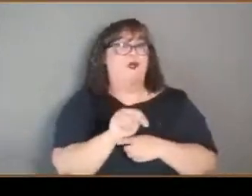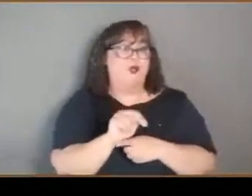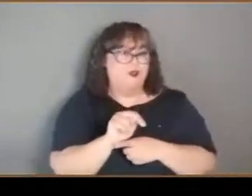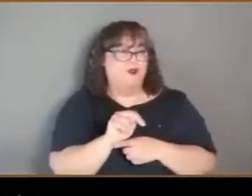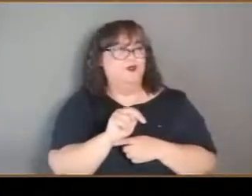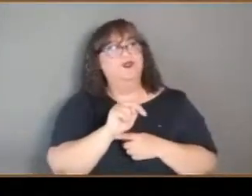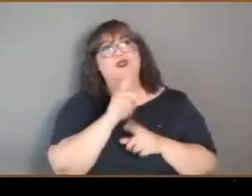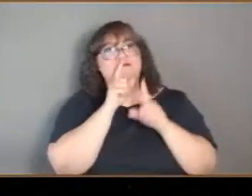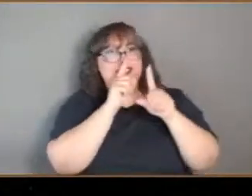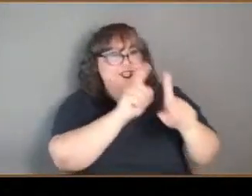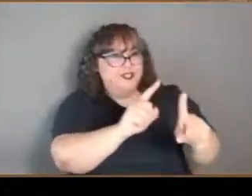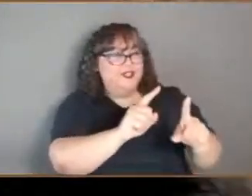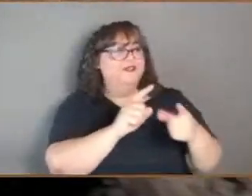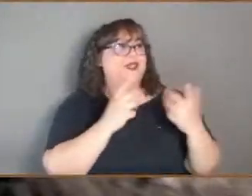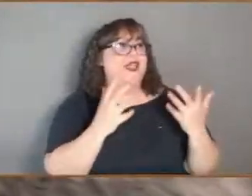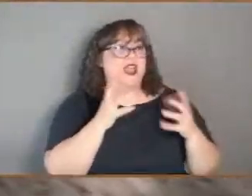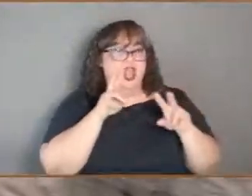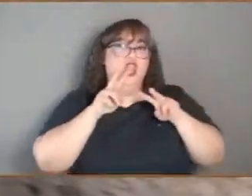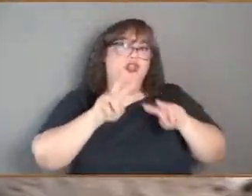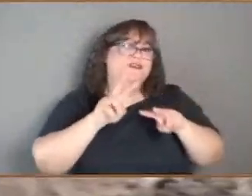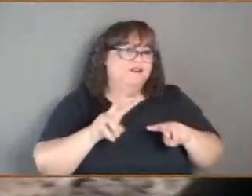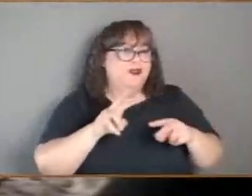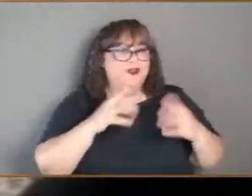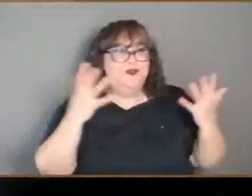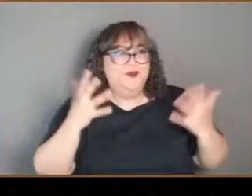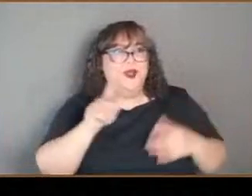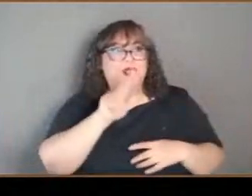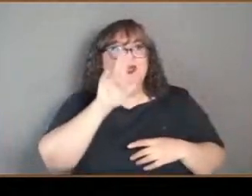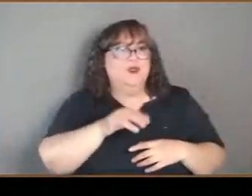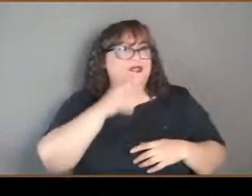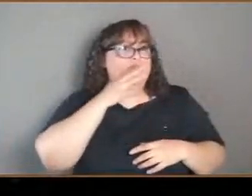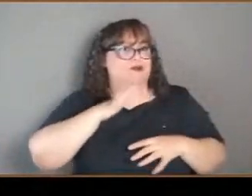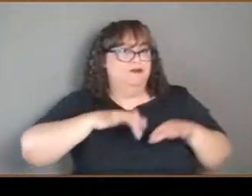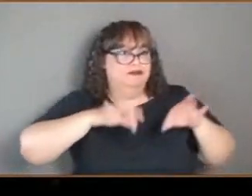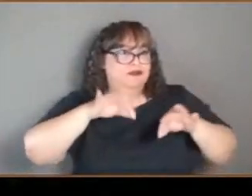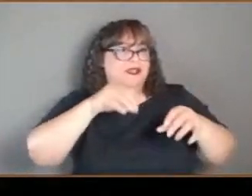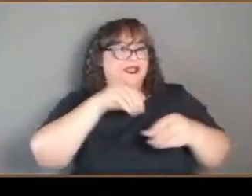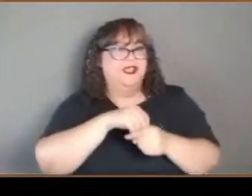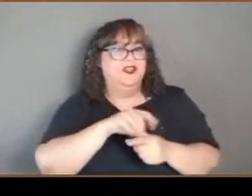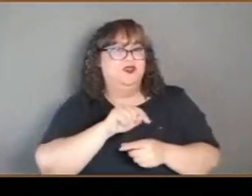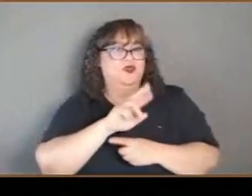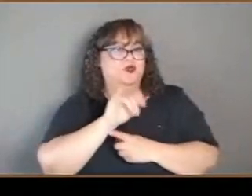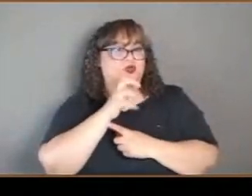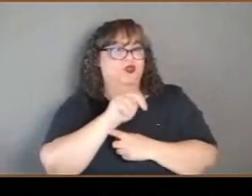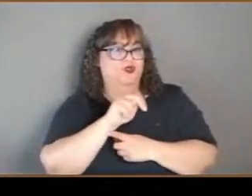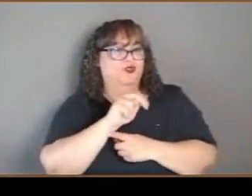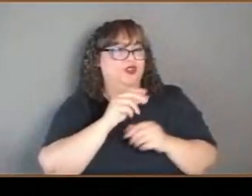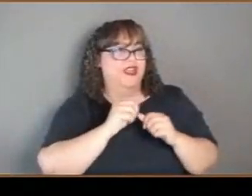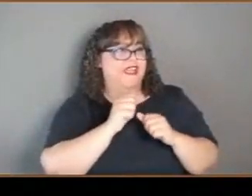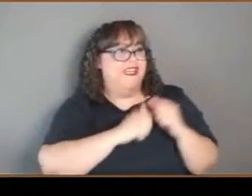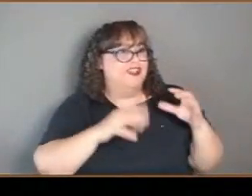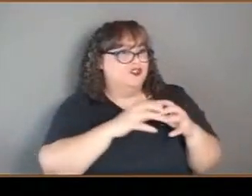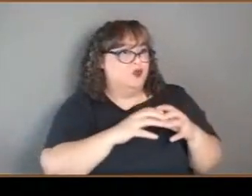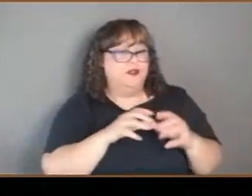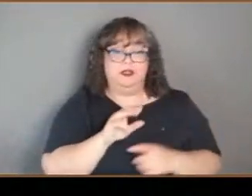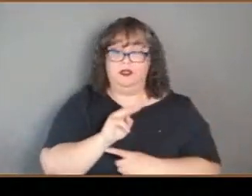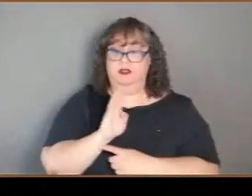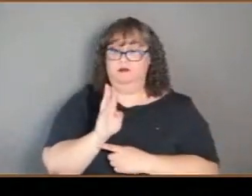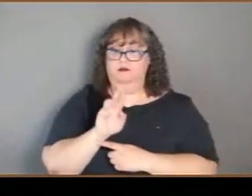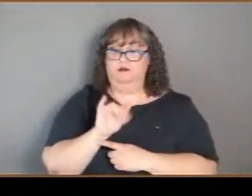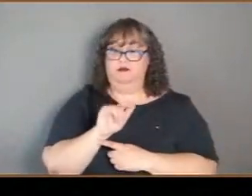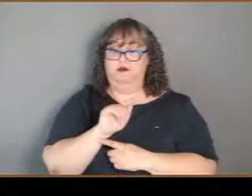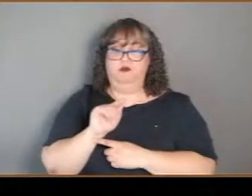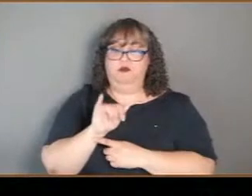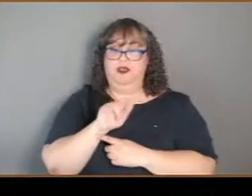looking forward to what Lucy is going to discover in the Trojan asteroids. Yeah. And what about you? I think I'm definitely going to be following up on the science